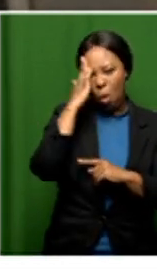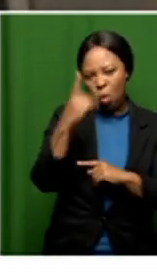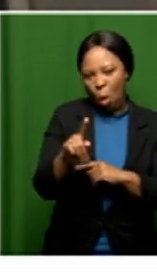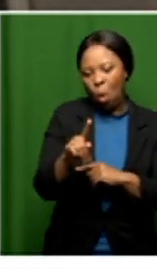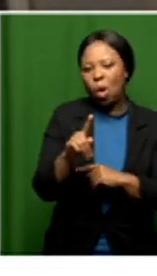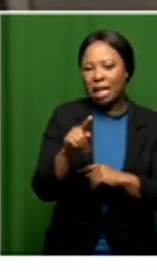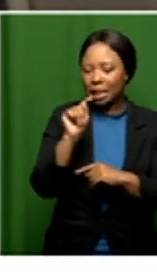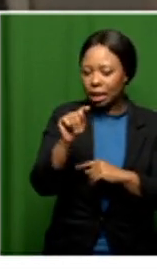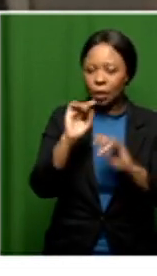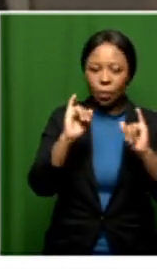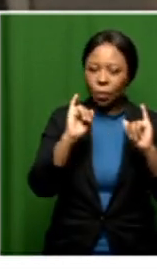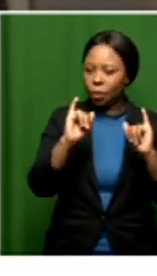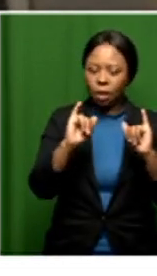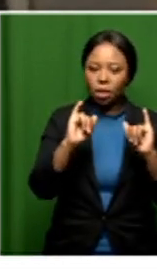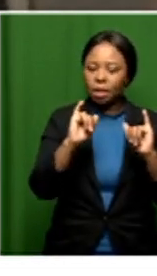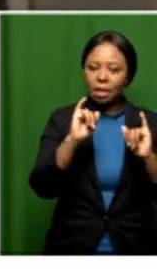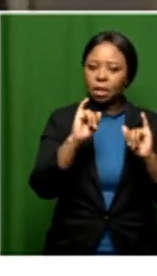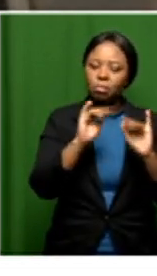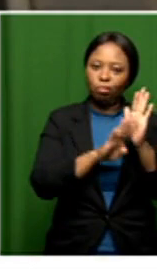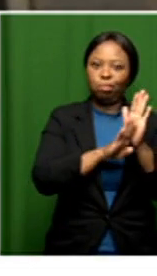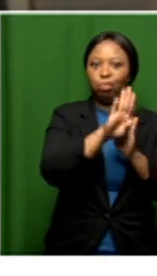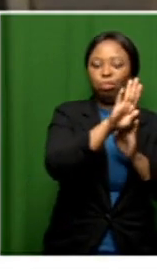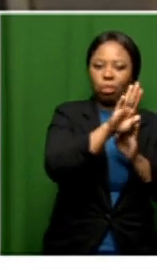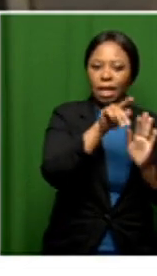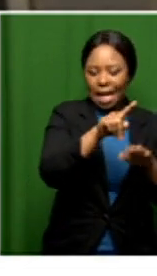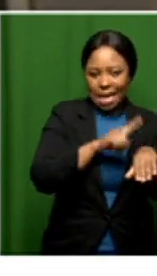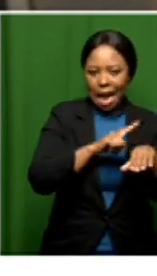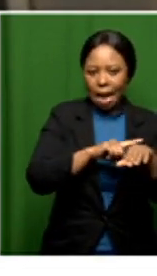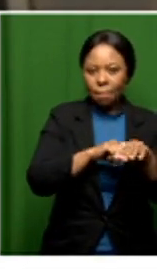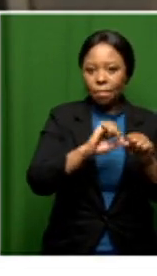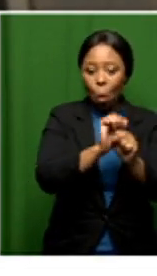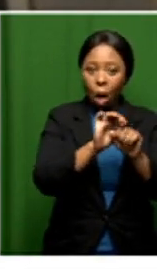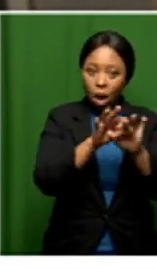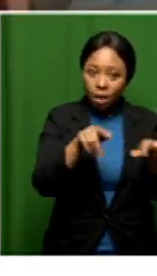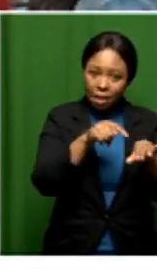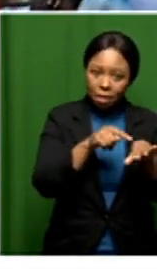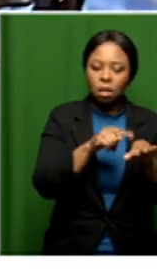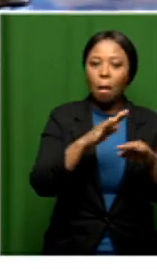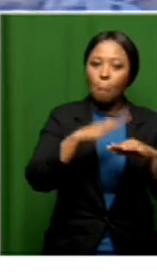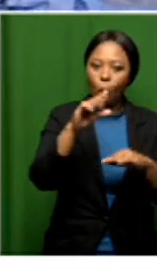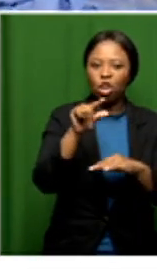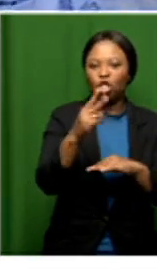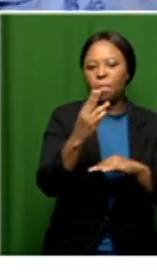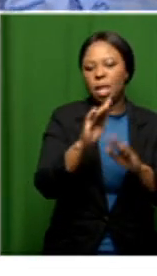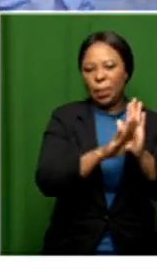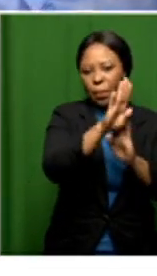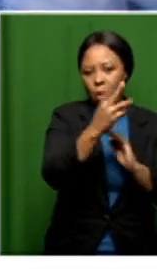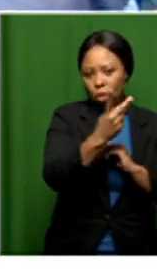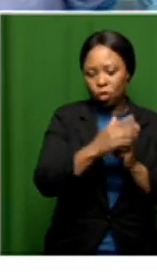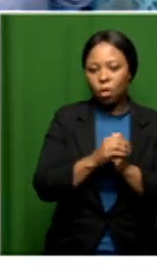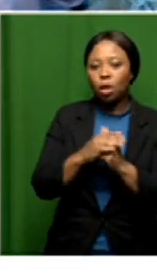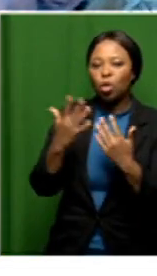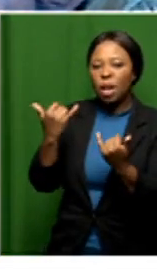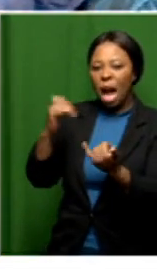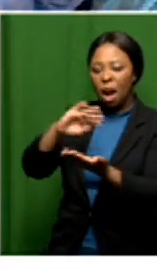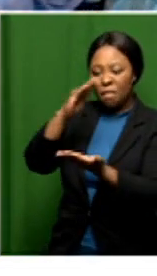perennial pandemic, which was exacerbated at the time of the pandemic. Are you able to let us in on how much funds have been